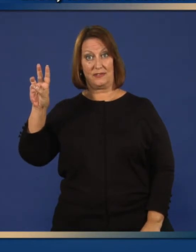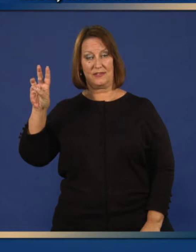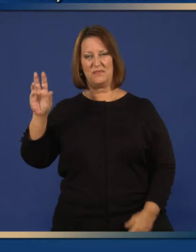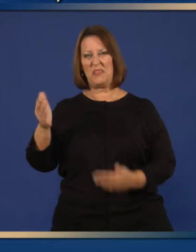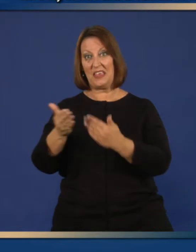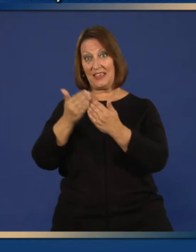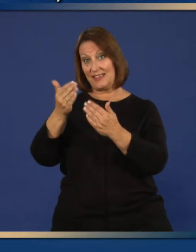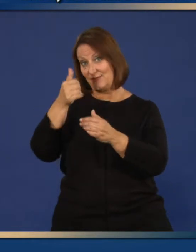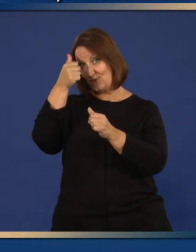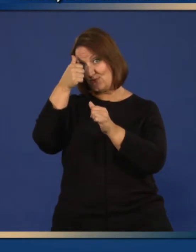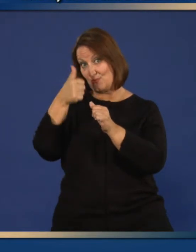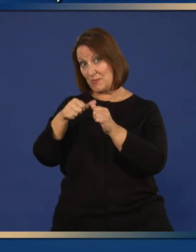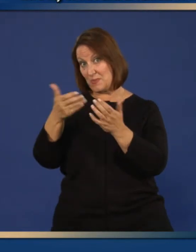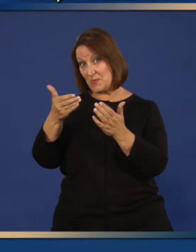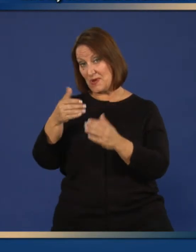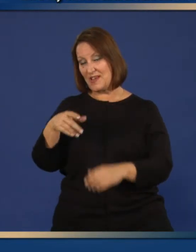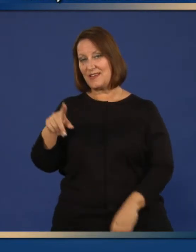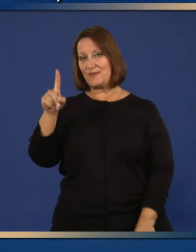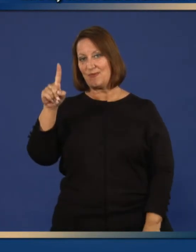1-800-232-4636. That's